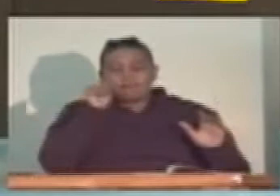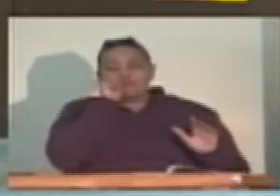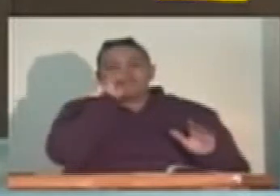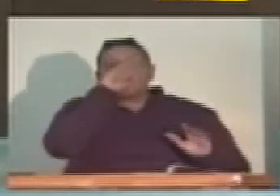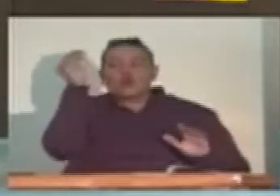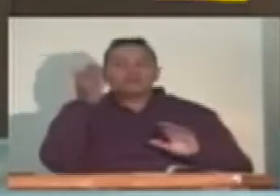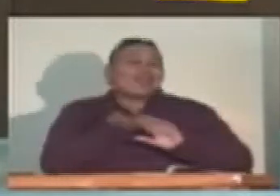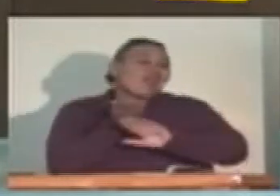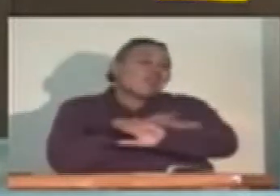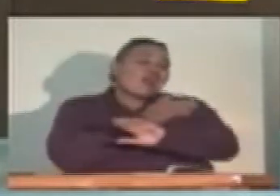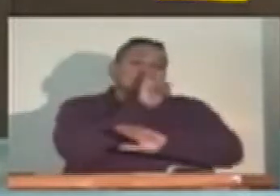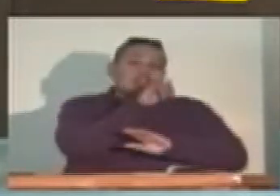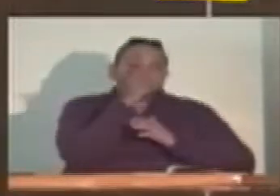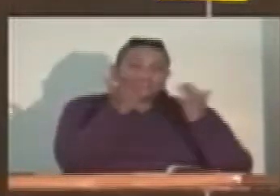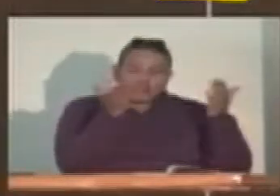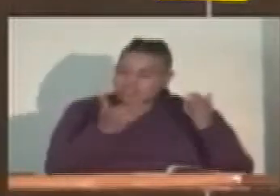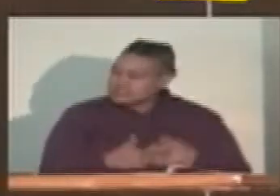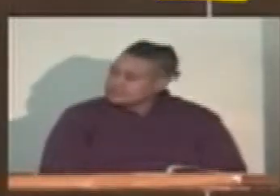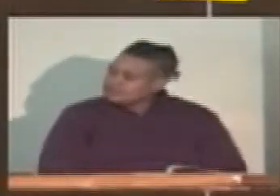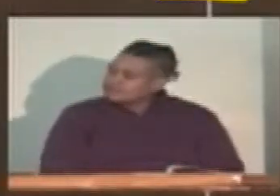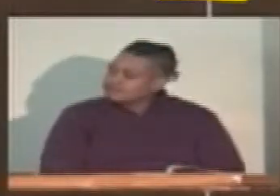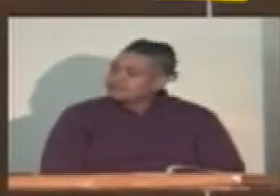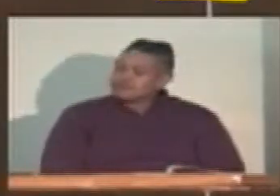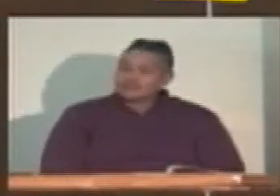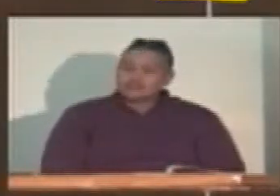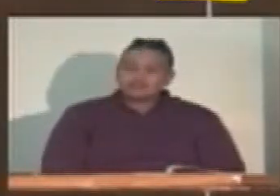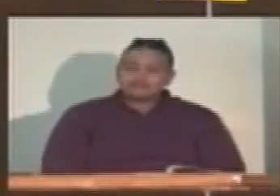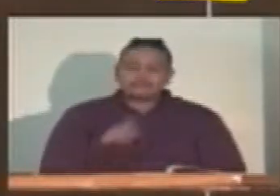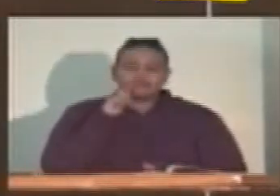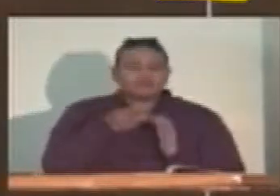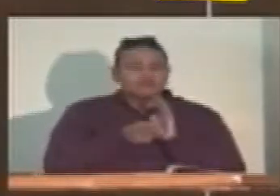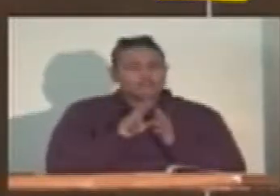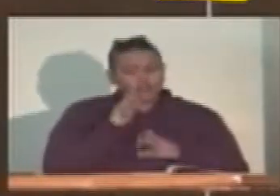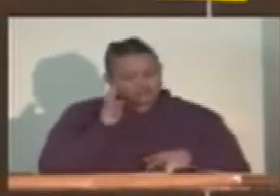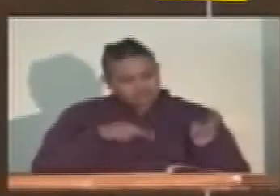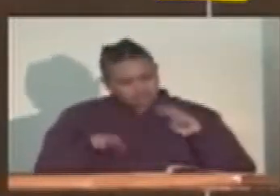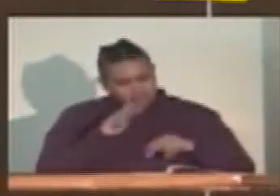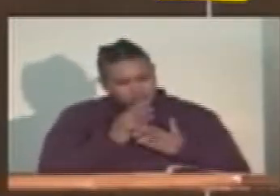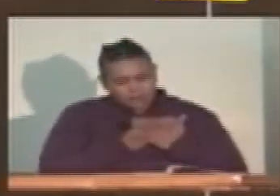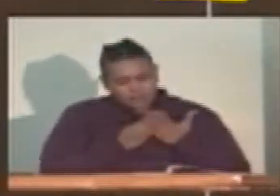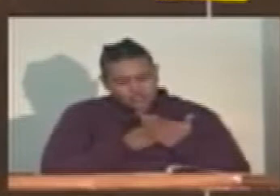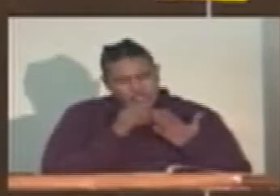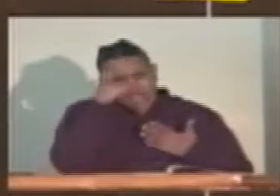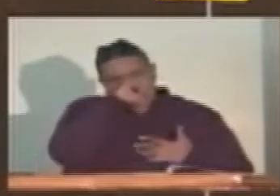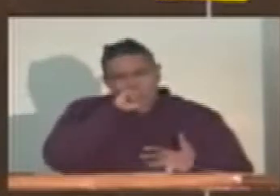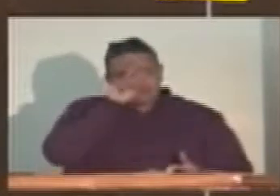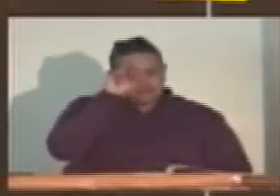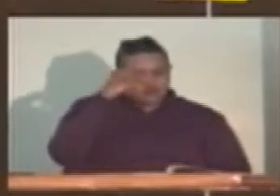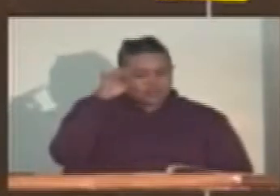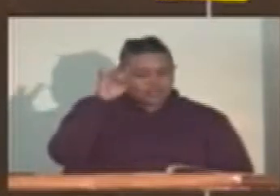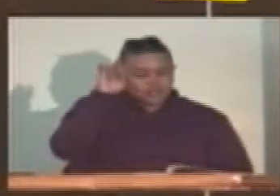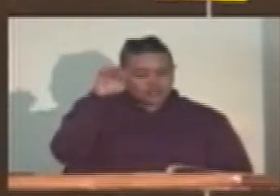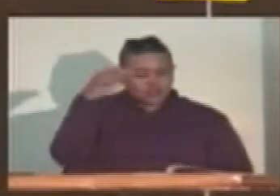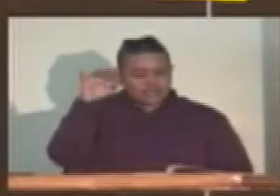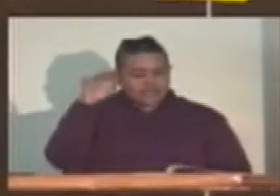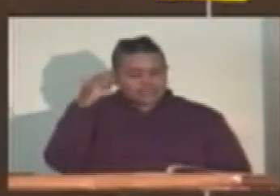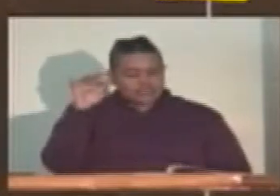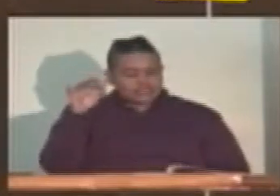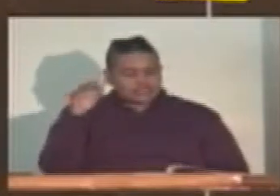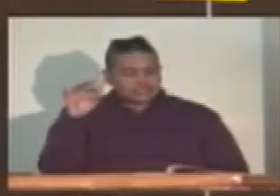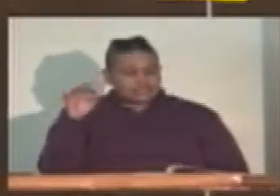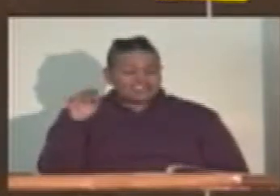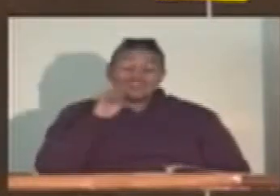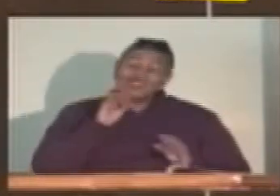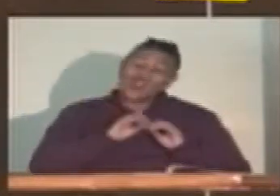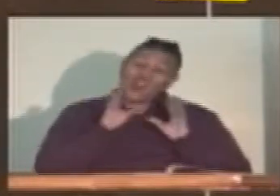to enhance the service. In reviewing the budget assumptions of 2018-19,